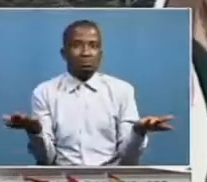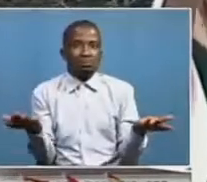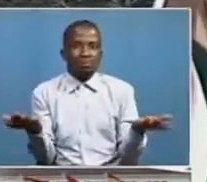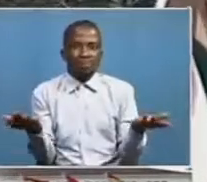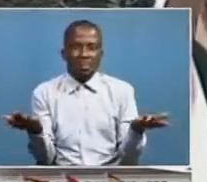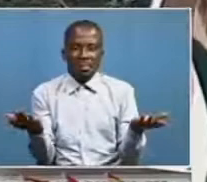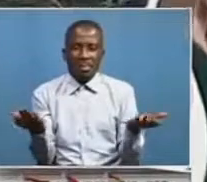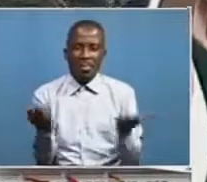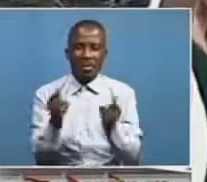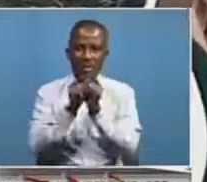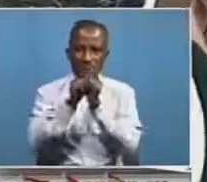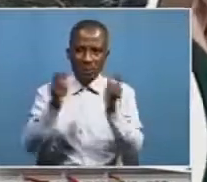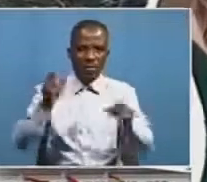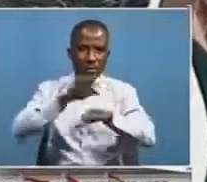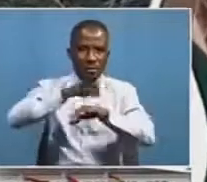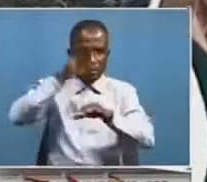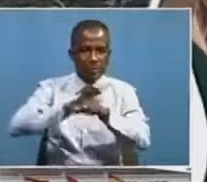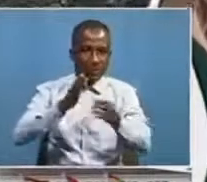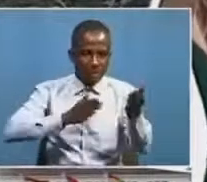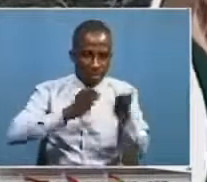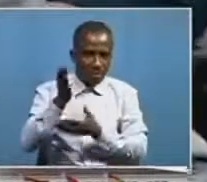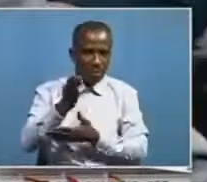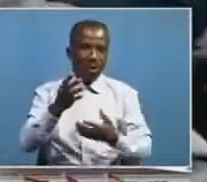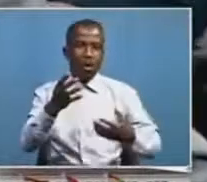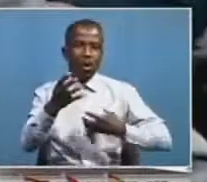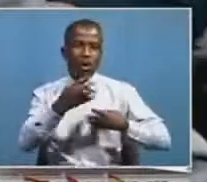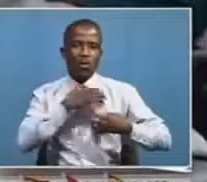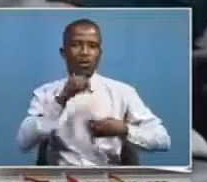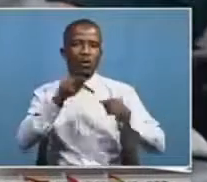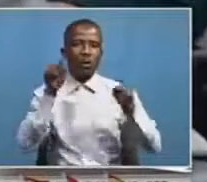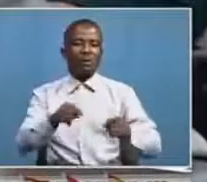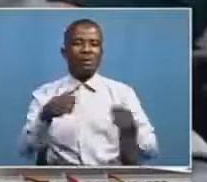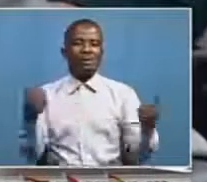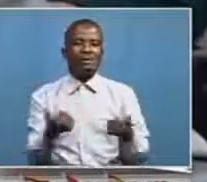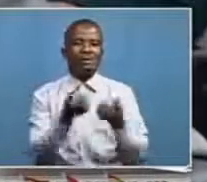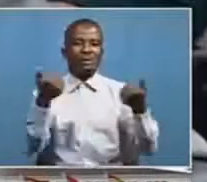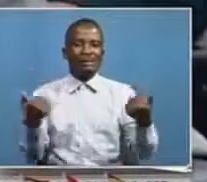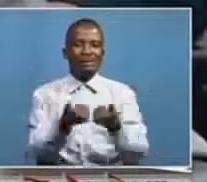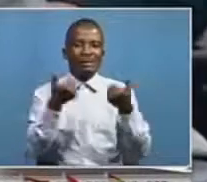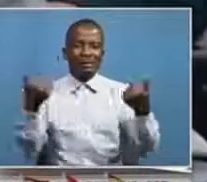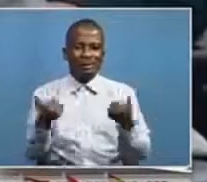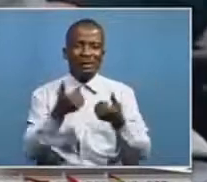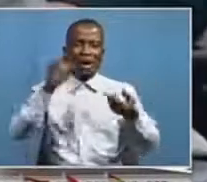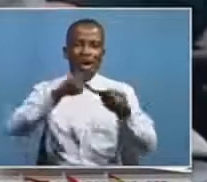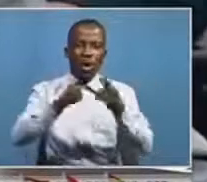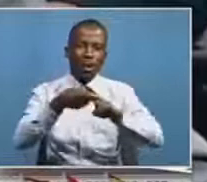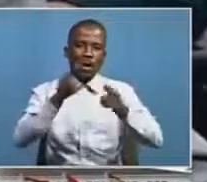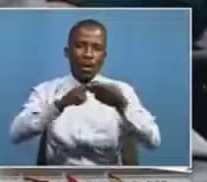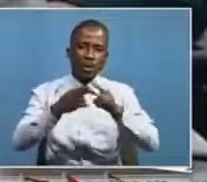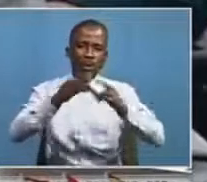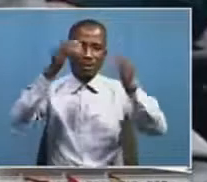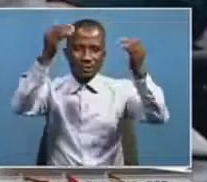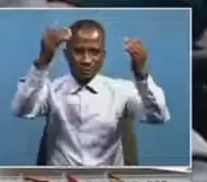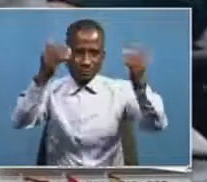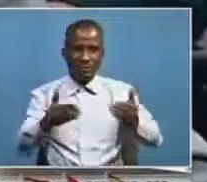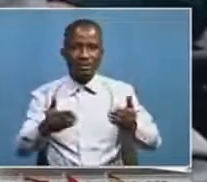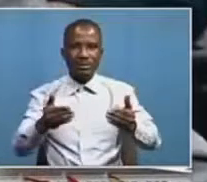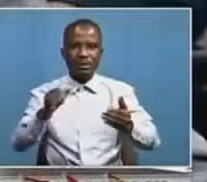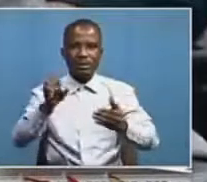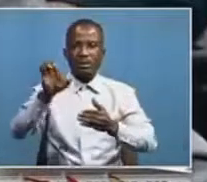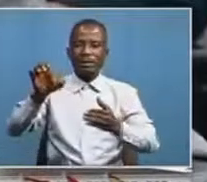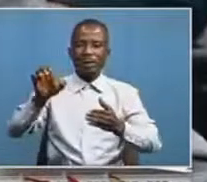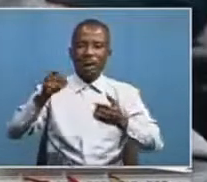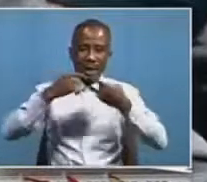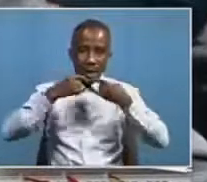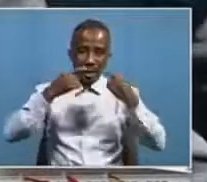was emphatic that the petitioner is not in court to challenge or compare the figures or data presented by the first